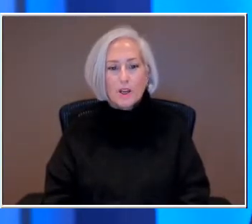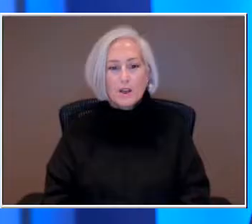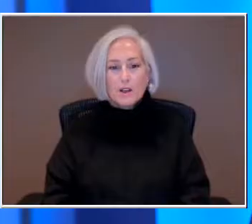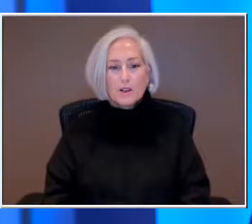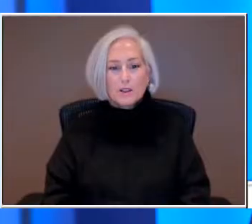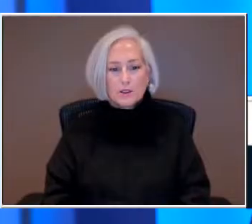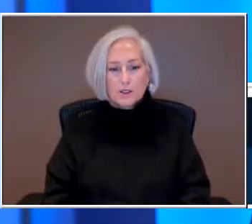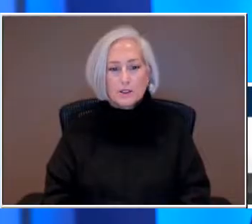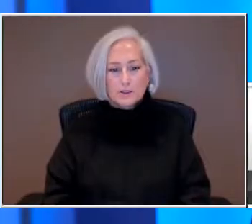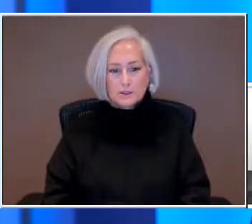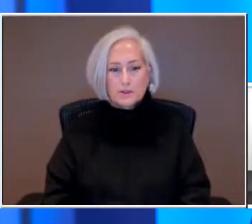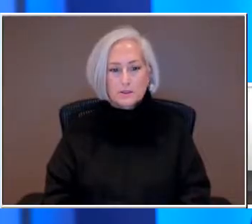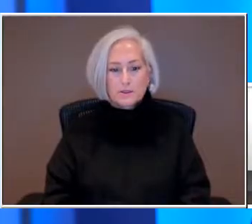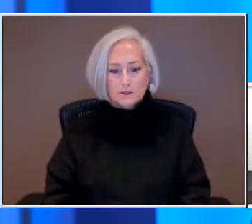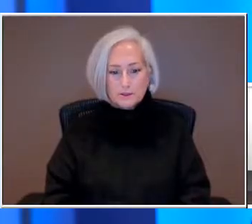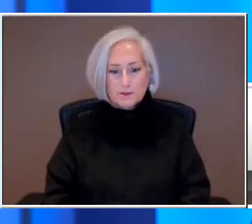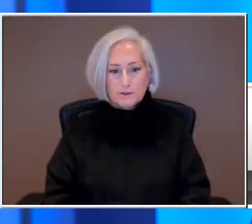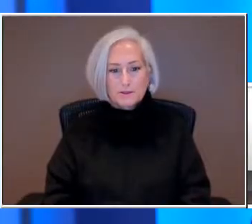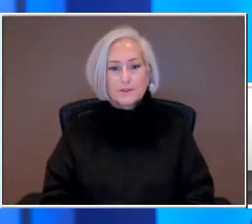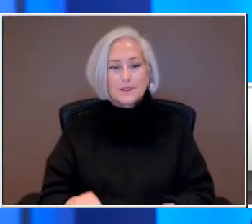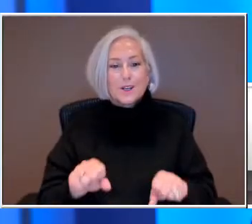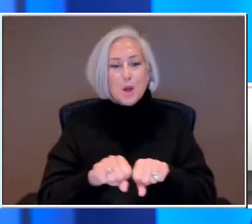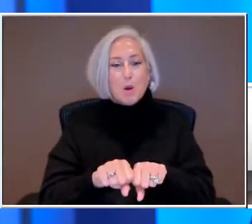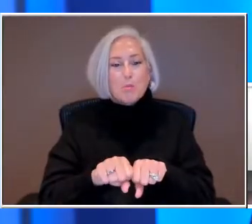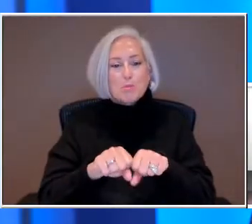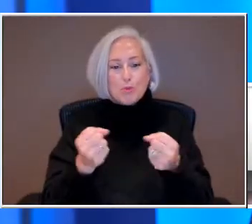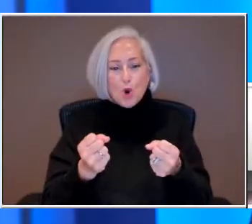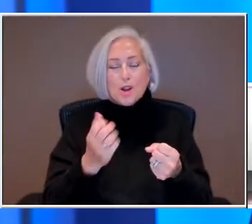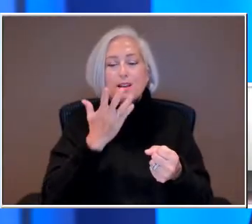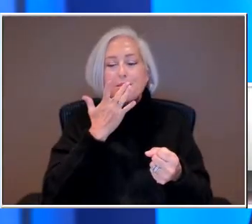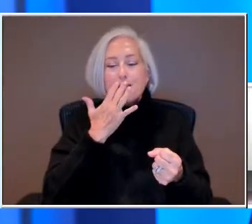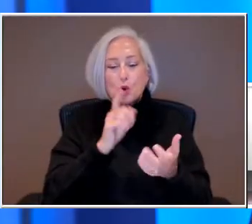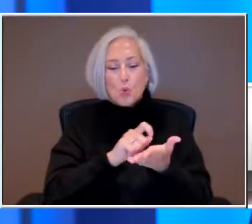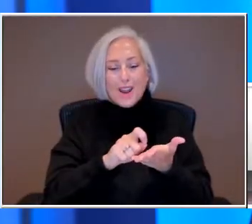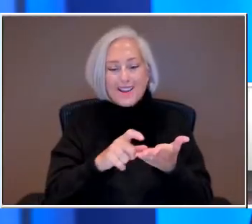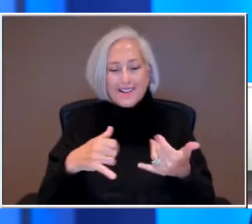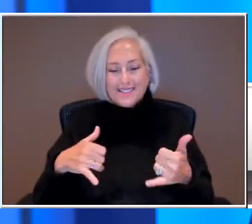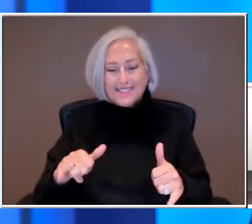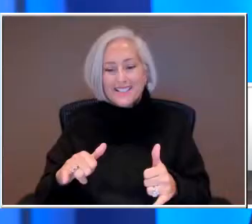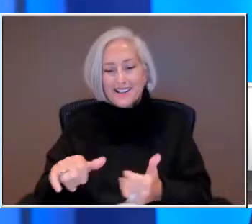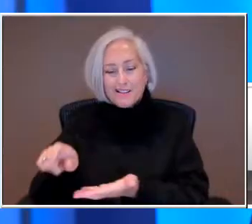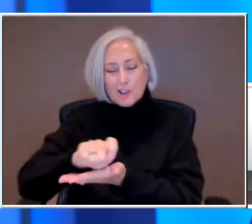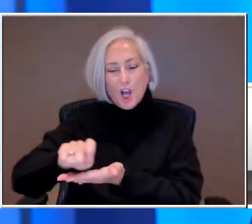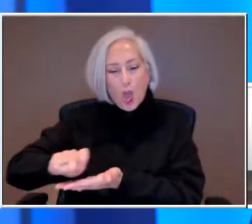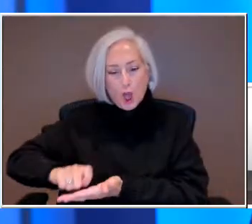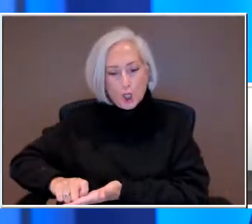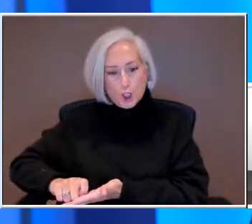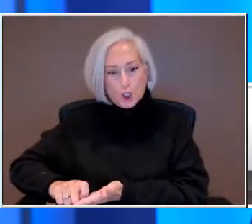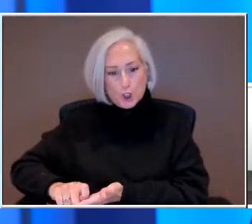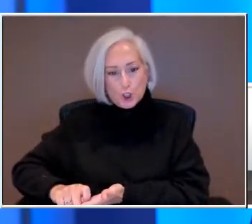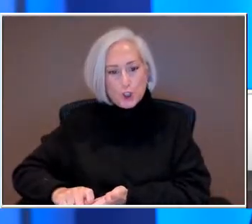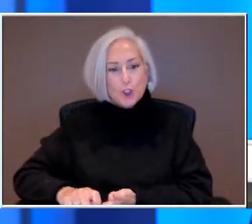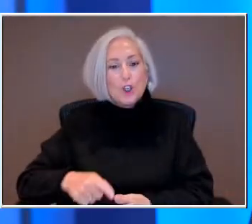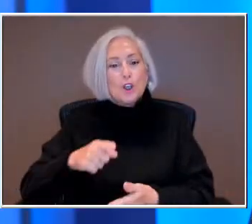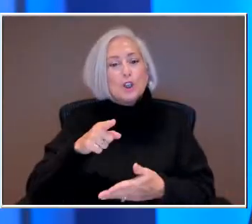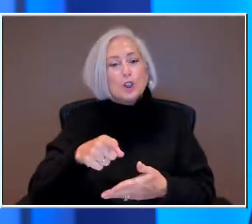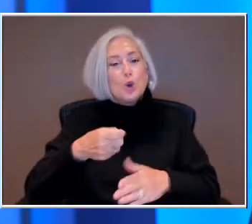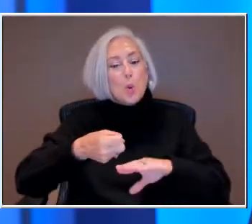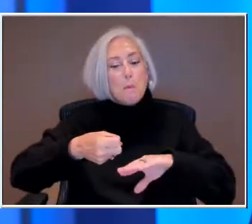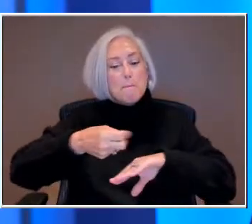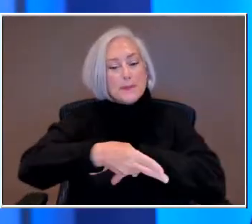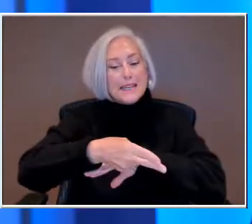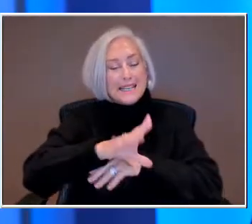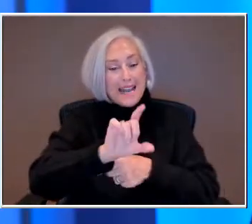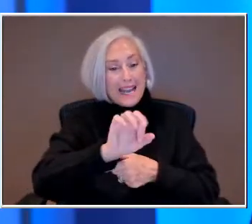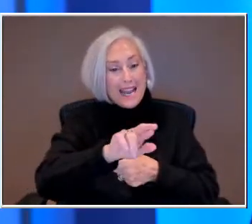Broken crayon, still color. I want you to know that you beat cancer by how you